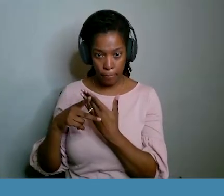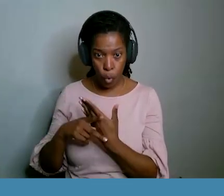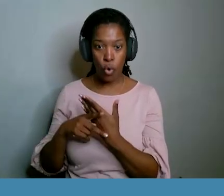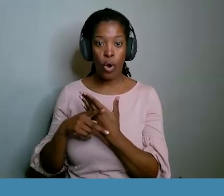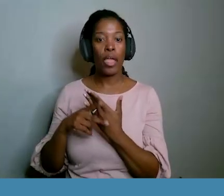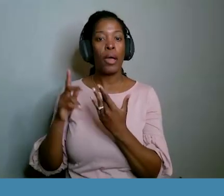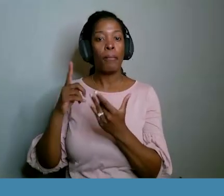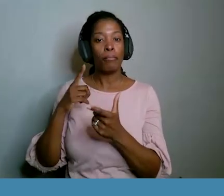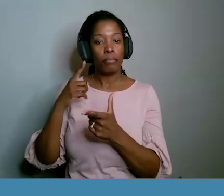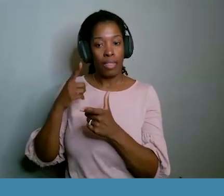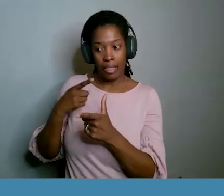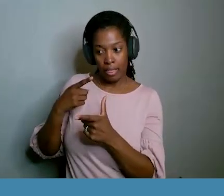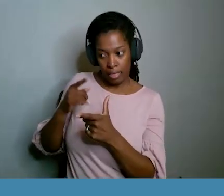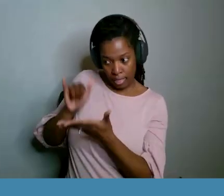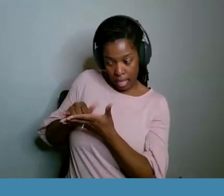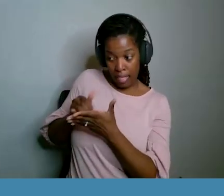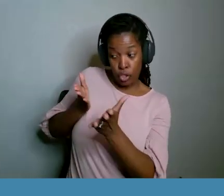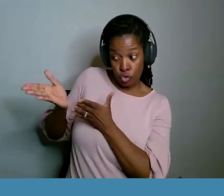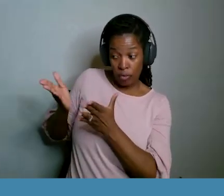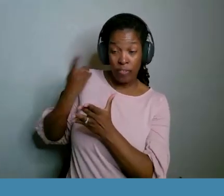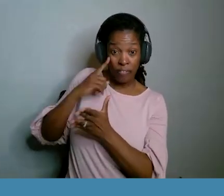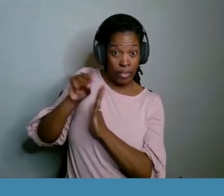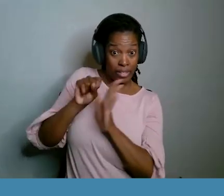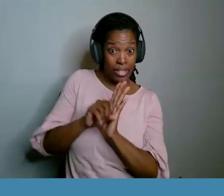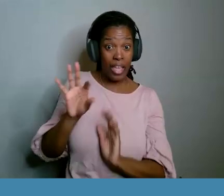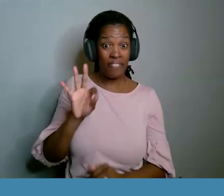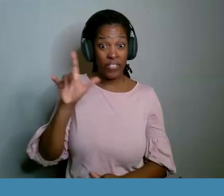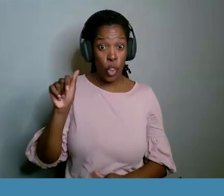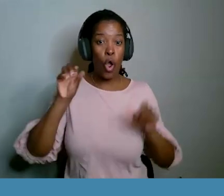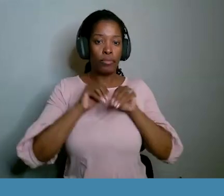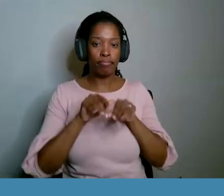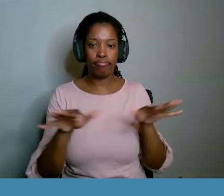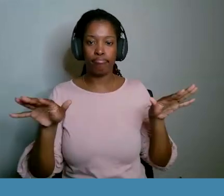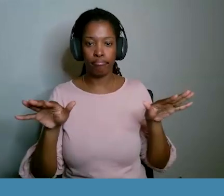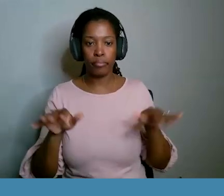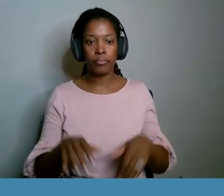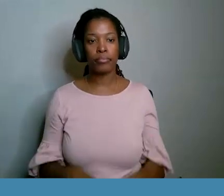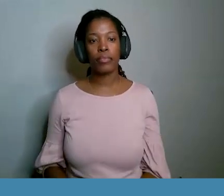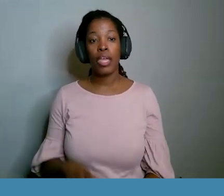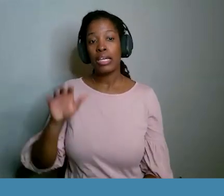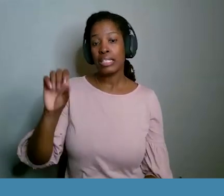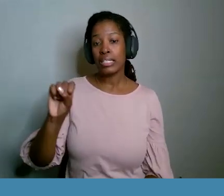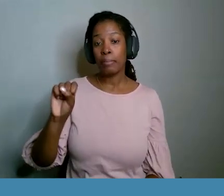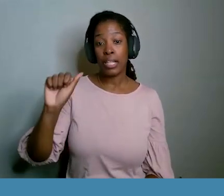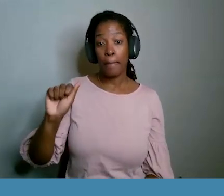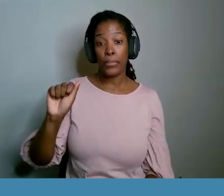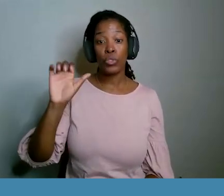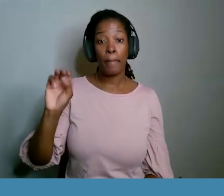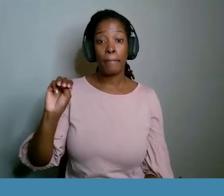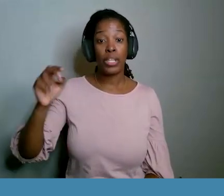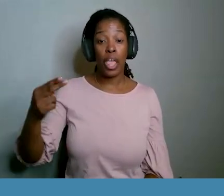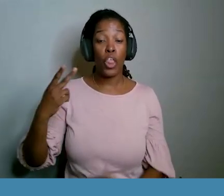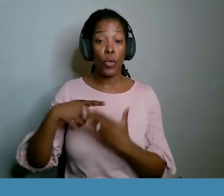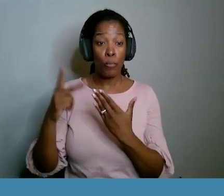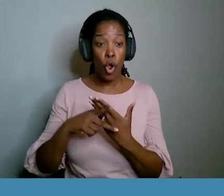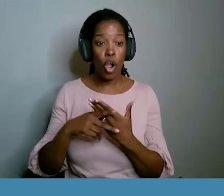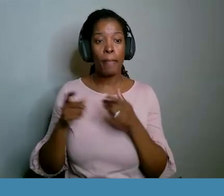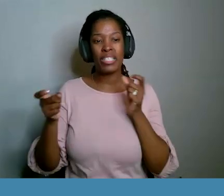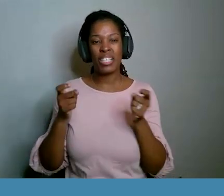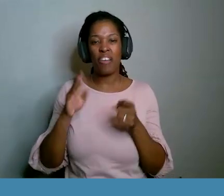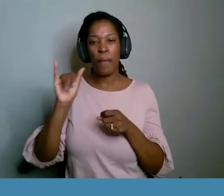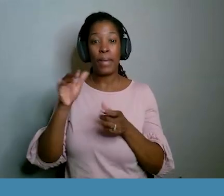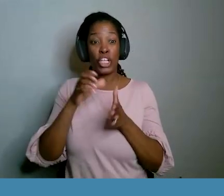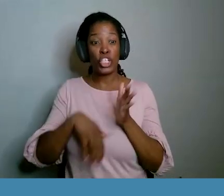doles out those services for the state of Florida. So the Substance Abuse and Mental Health Program is governed by chapters